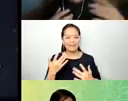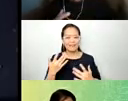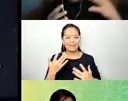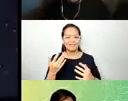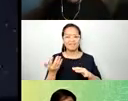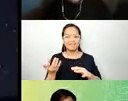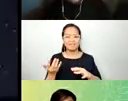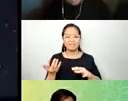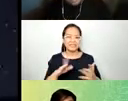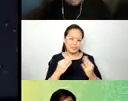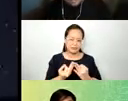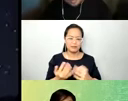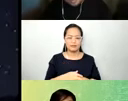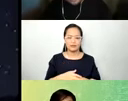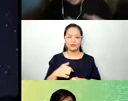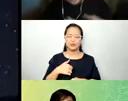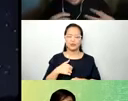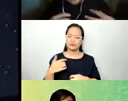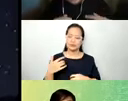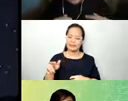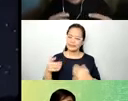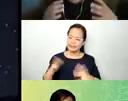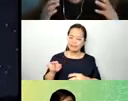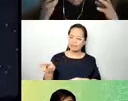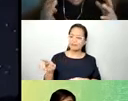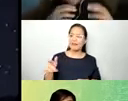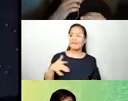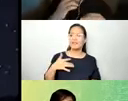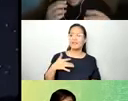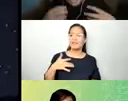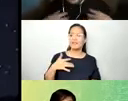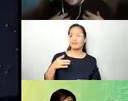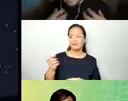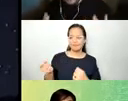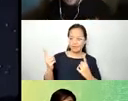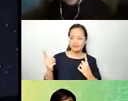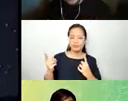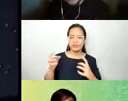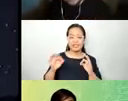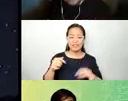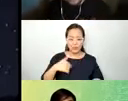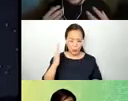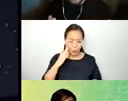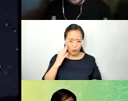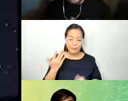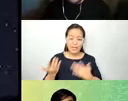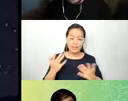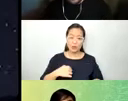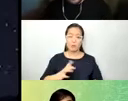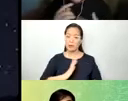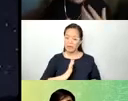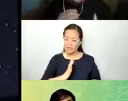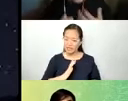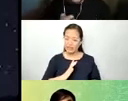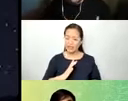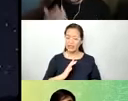I feel how he felt. Okay? If I just knew, I could have been kinder. But what could I do? I could have